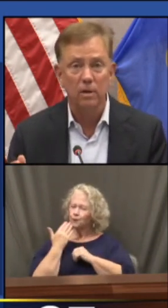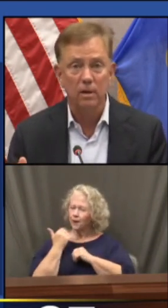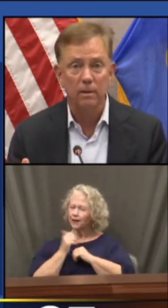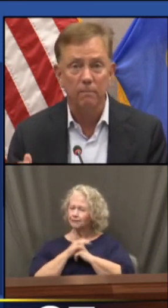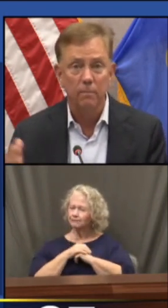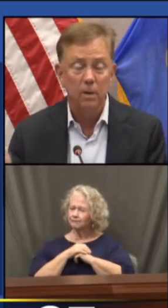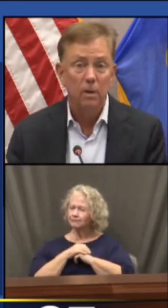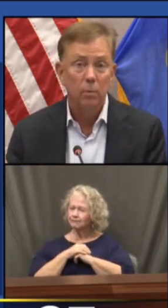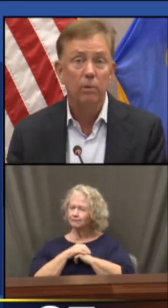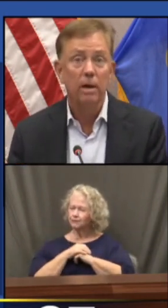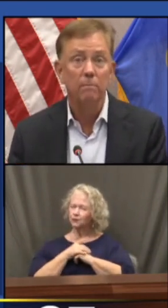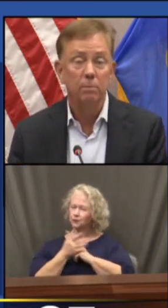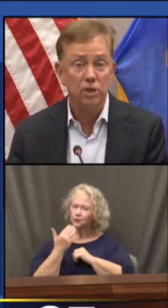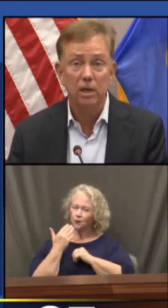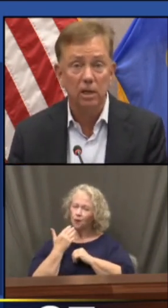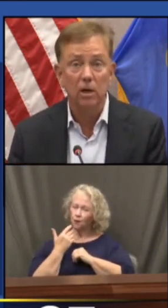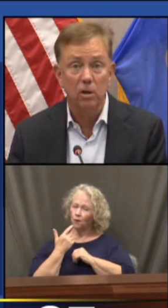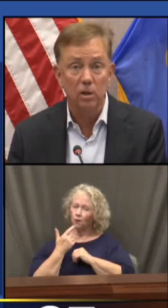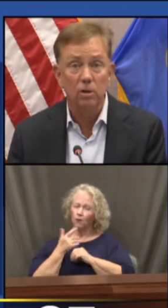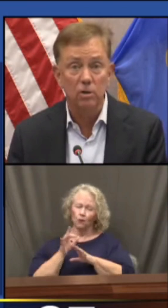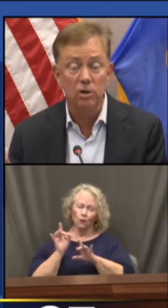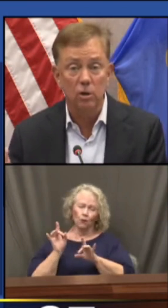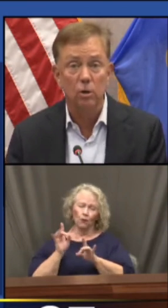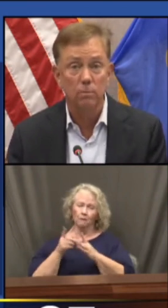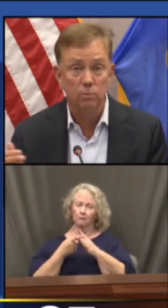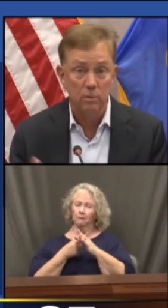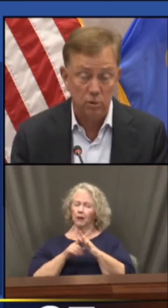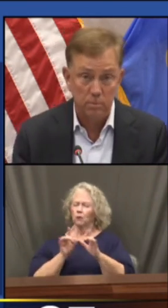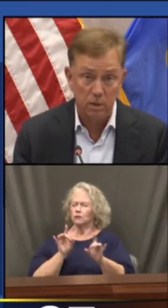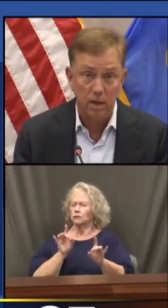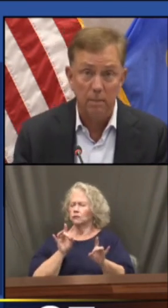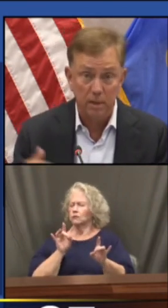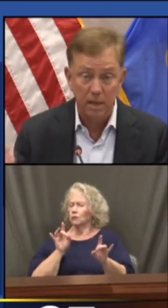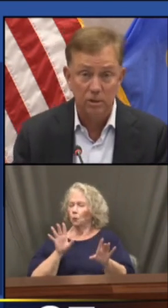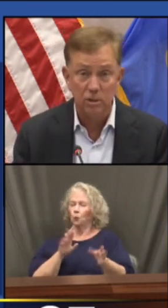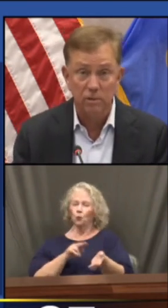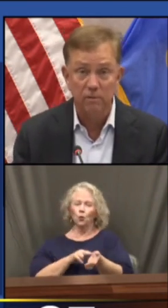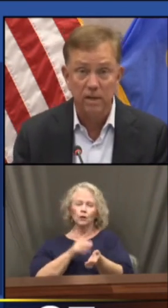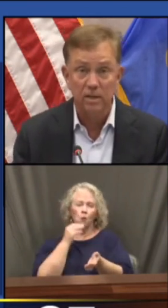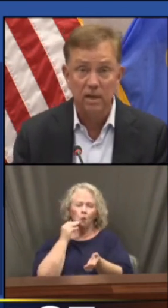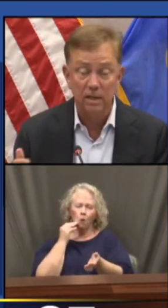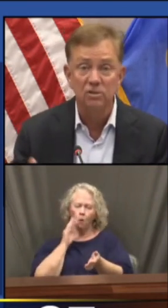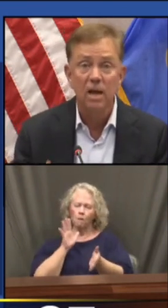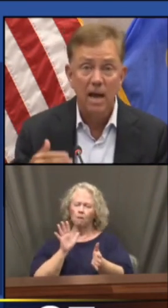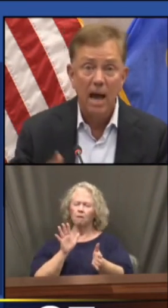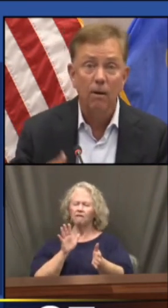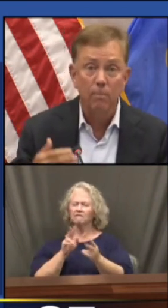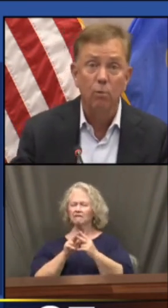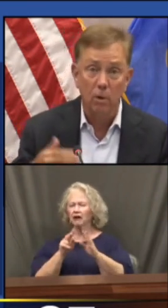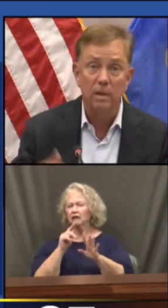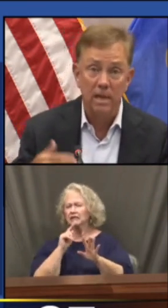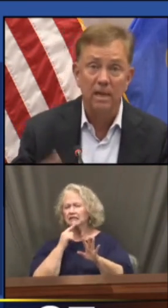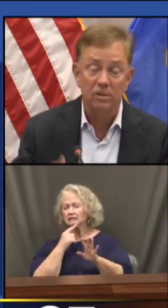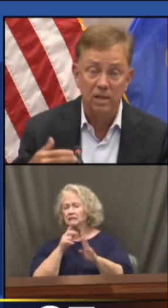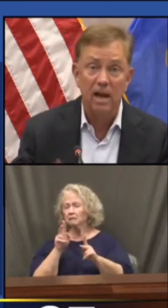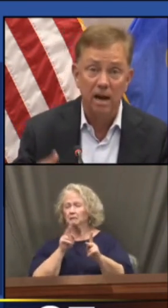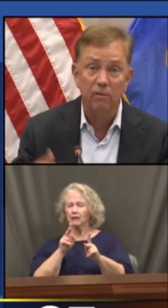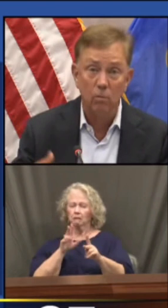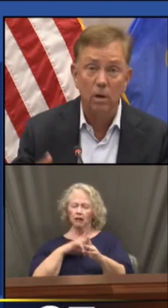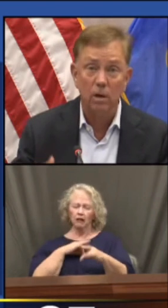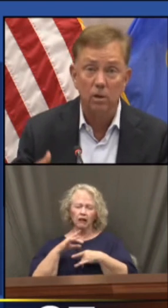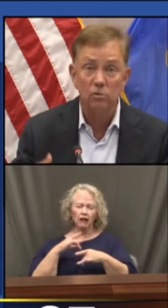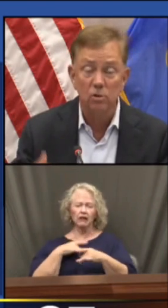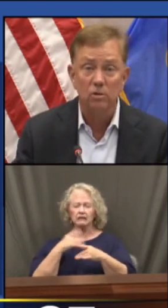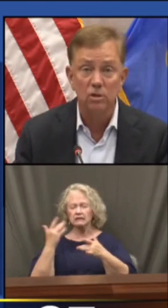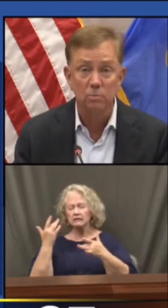you know that we were hit particularly hard in the nursing homes in terms of complications and fatalities, how important it is that